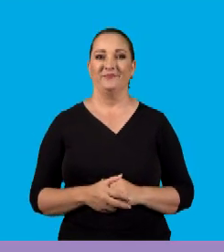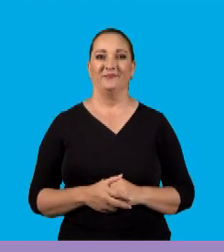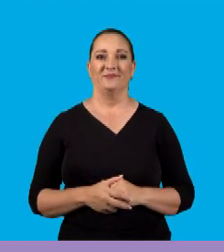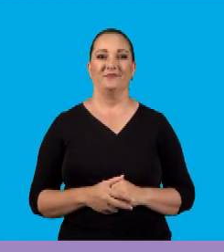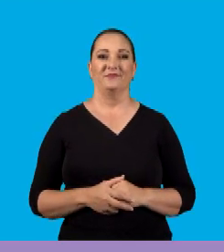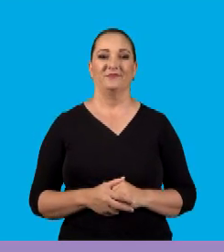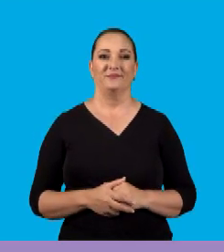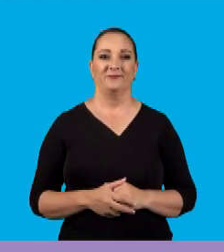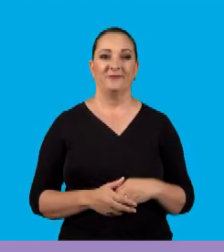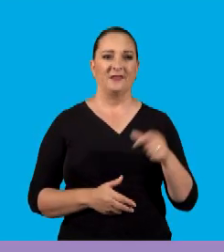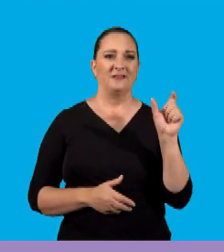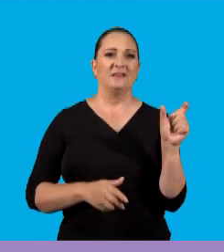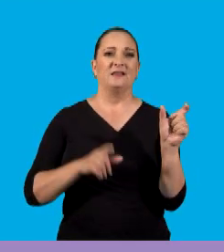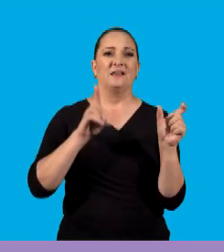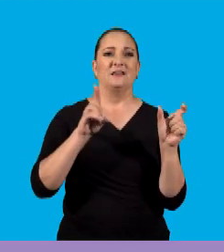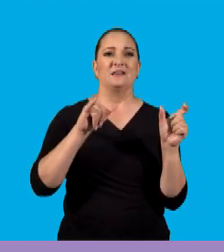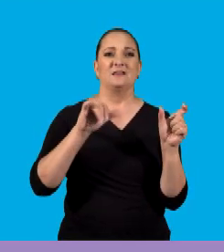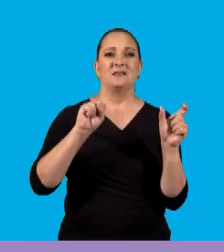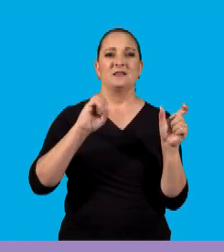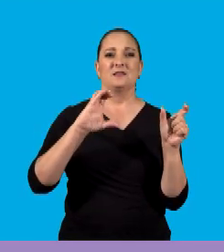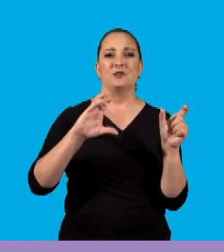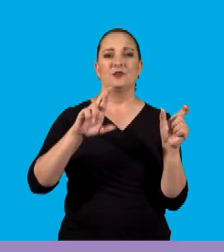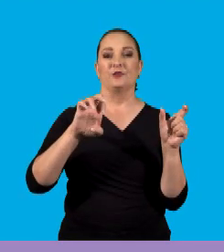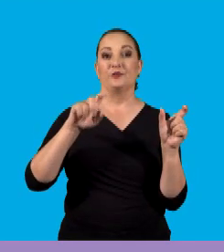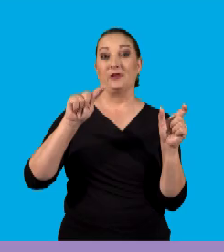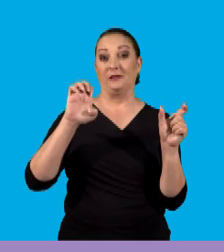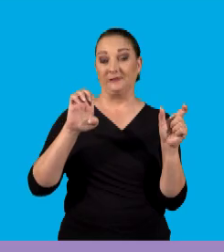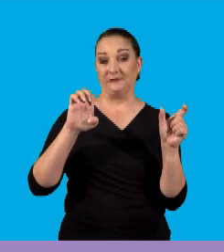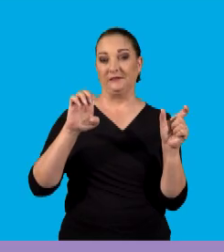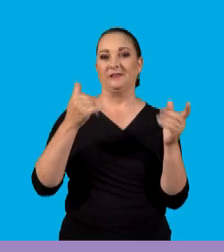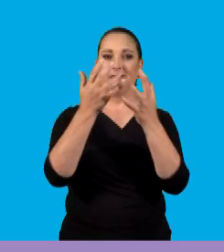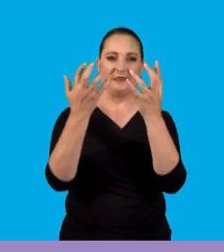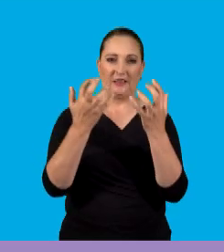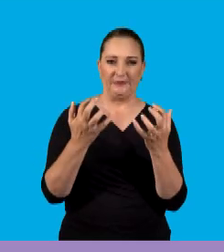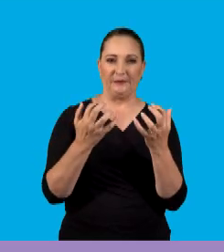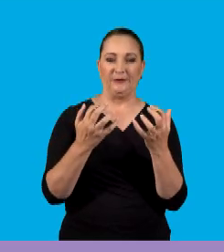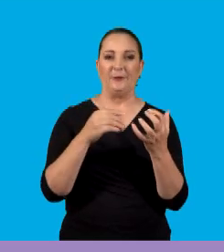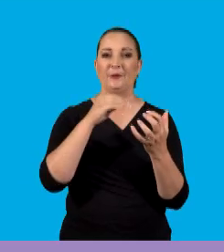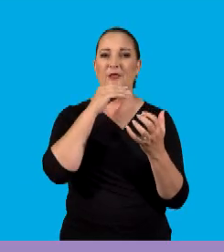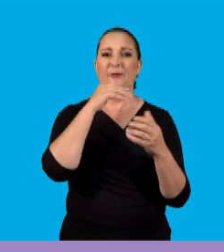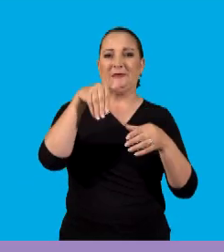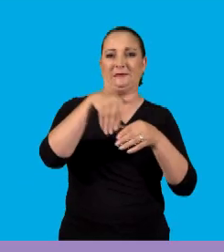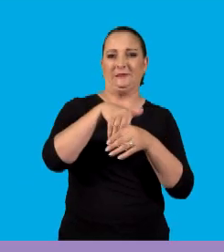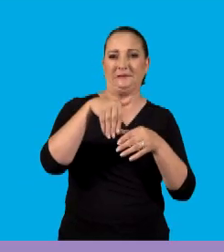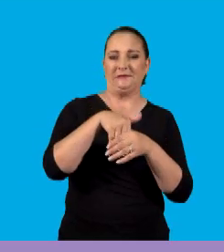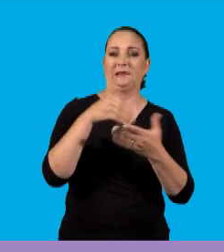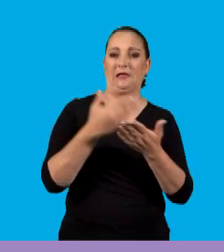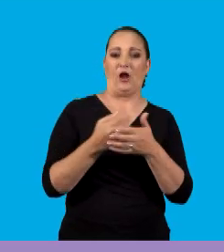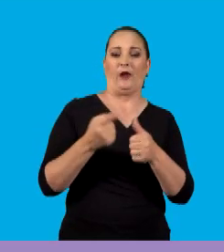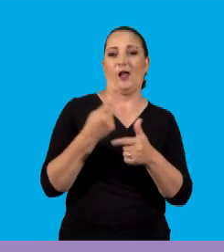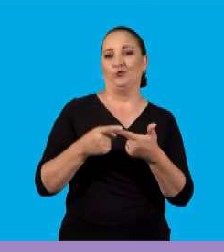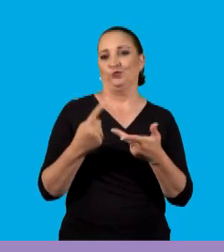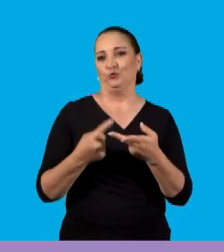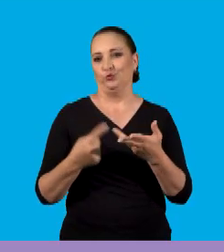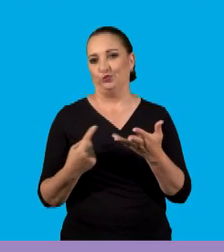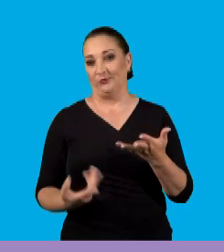increasing. Then we have discrete data. Discrete data is data that consists of quantities